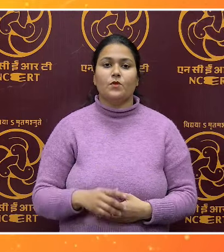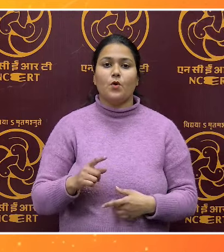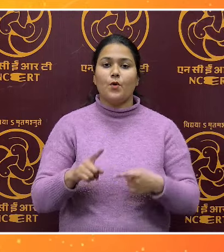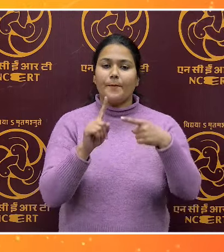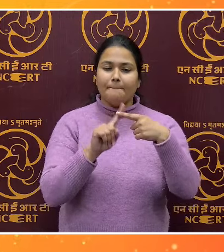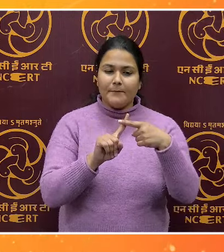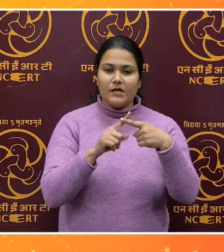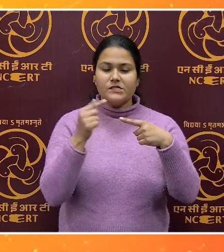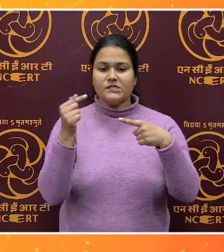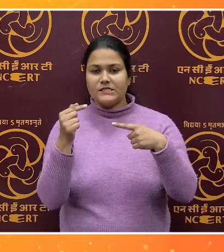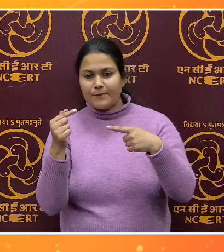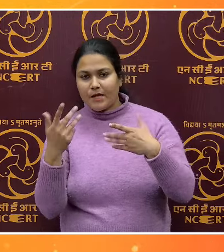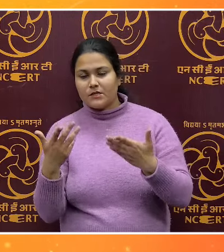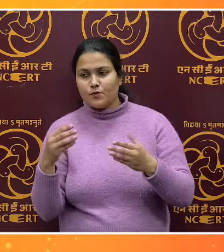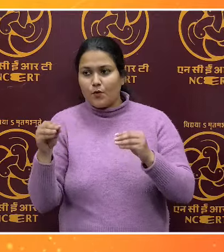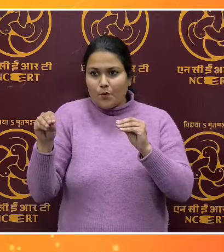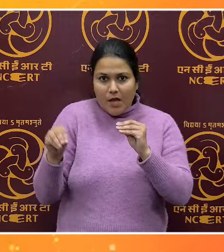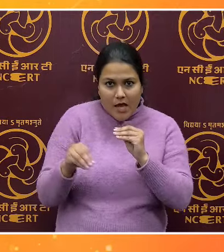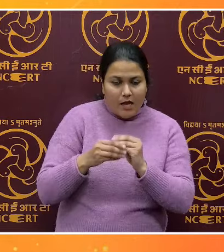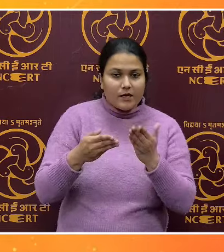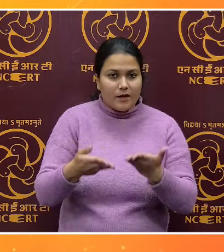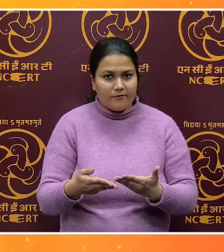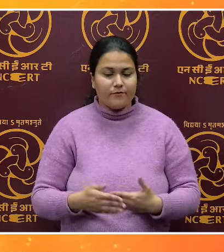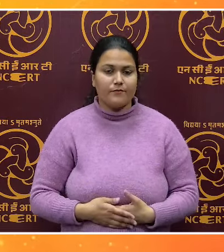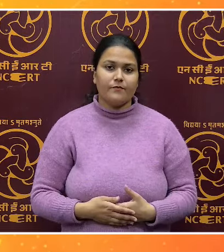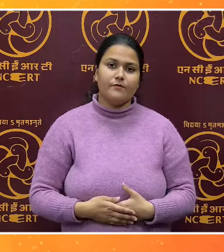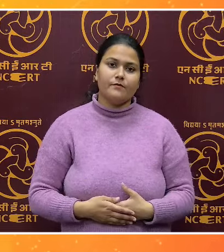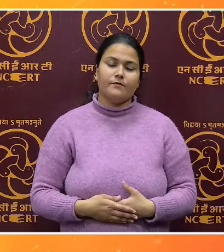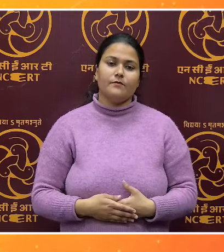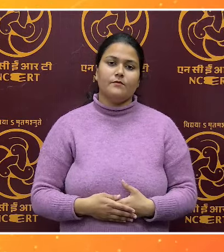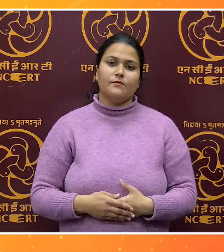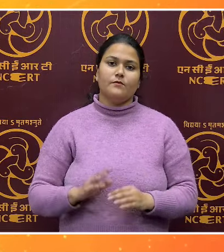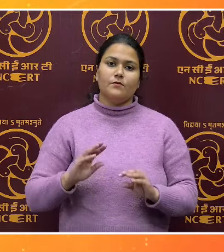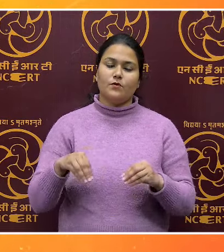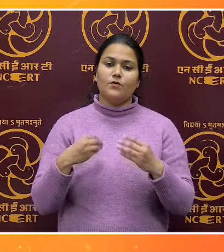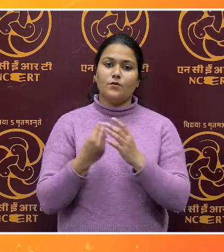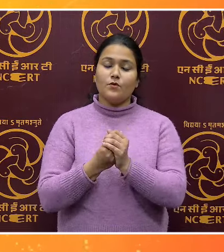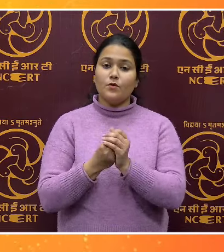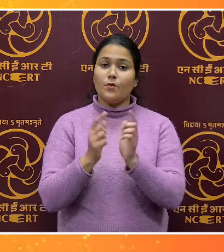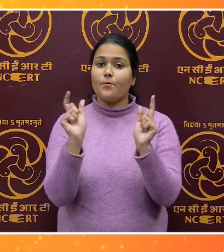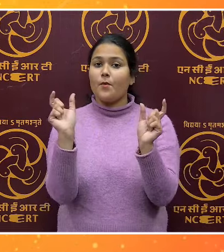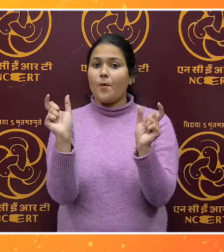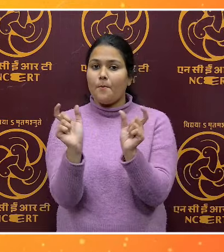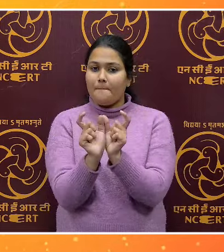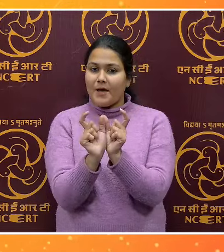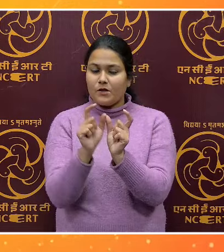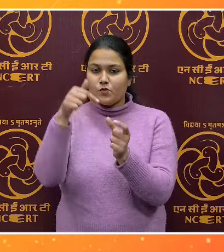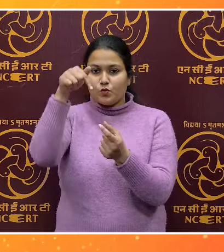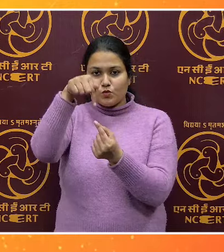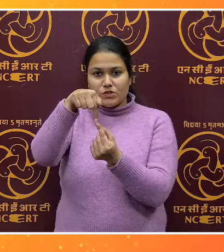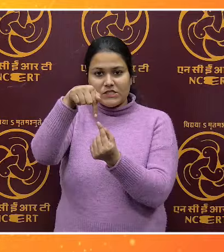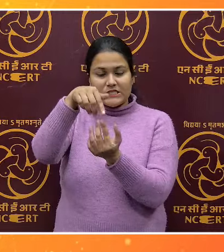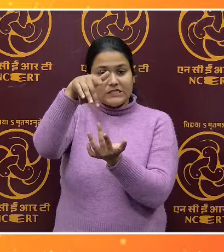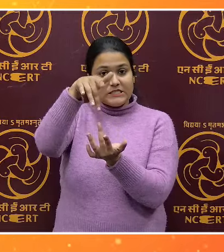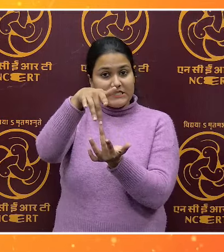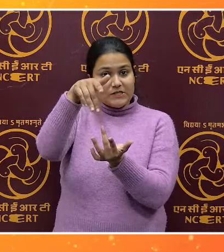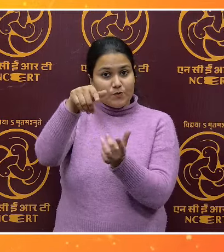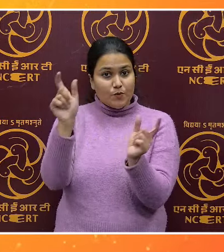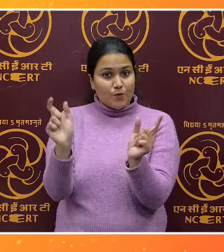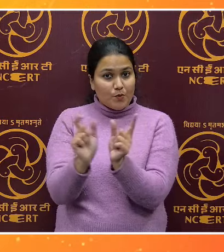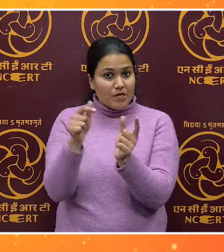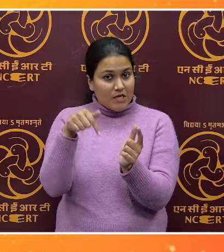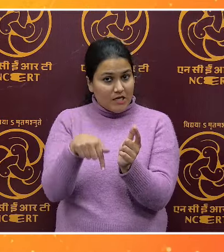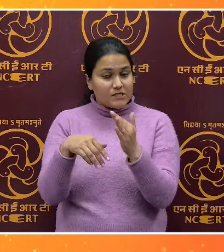extra electrons will provide pair of electrons to the central metal. In this